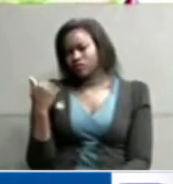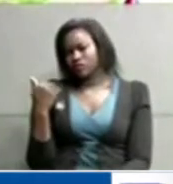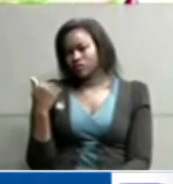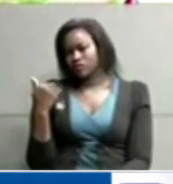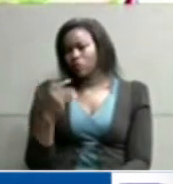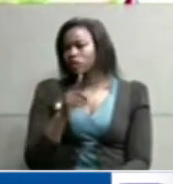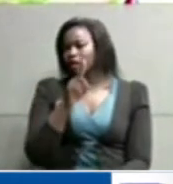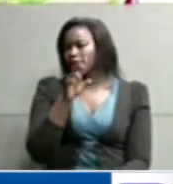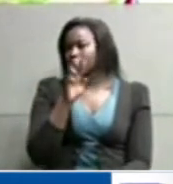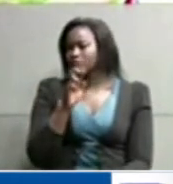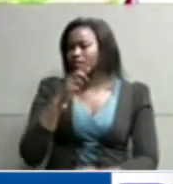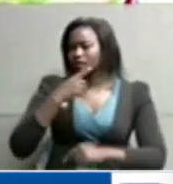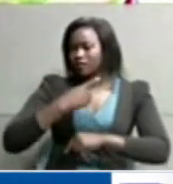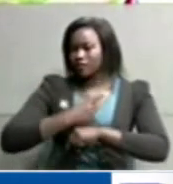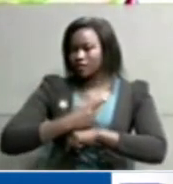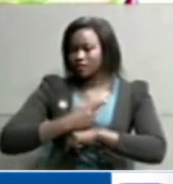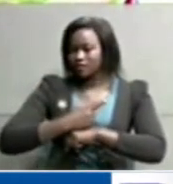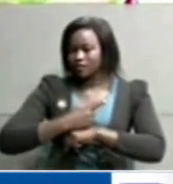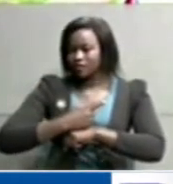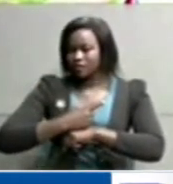on the 18th.